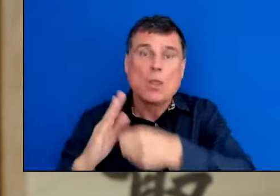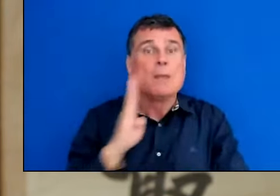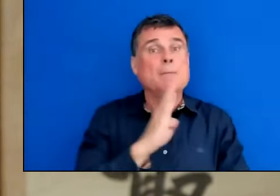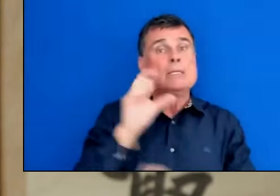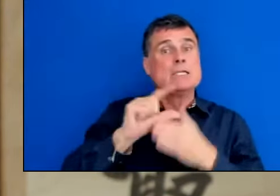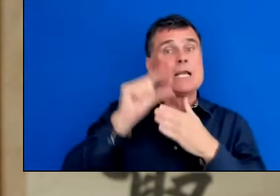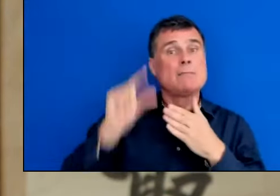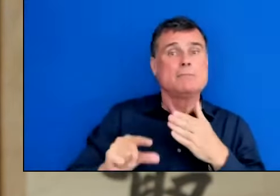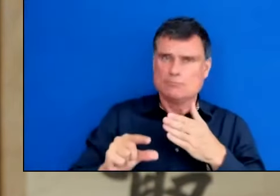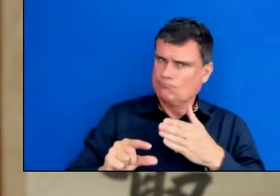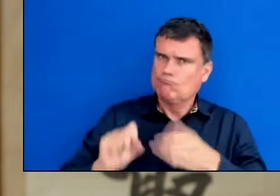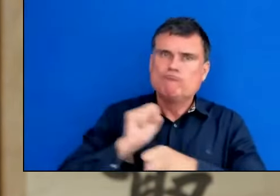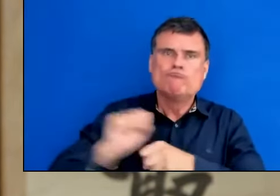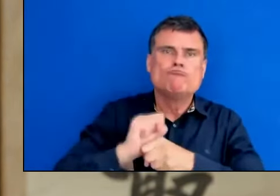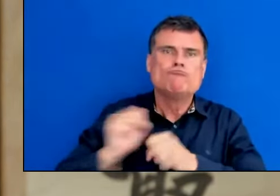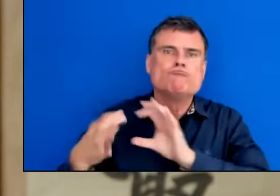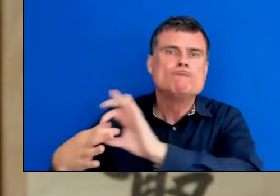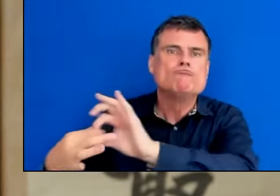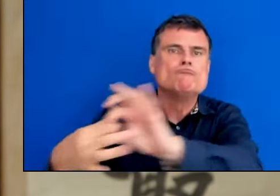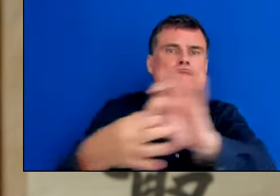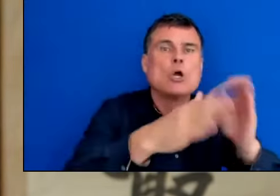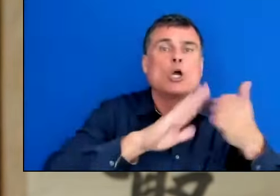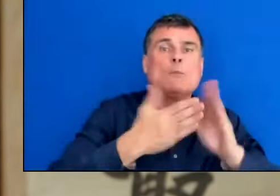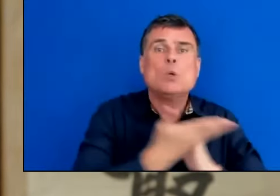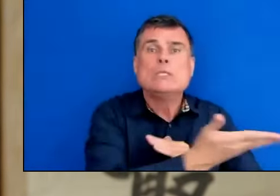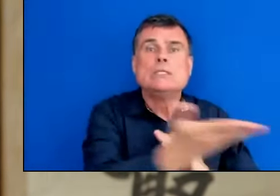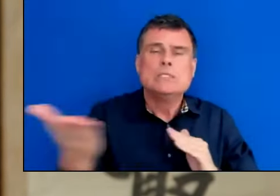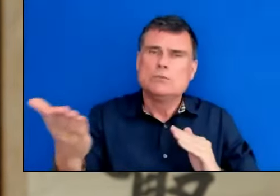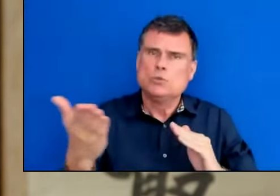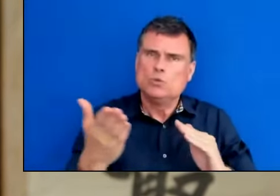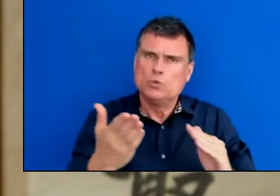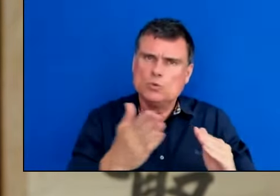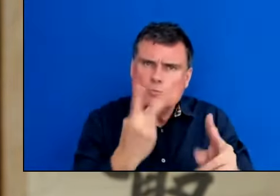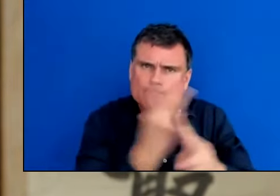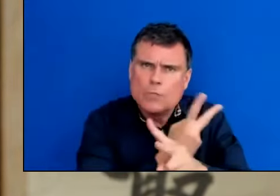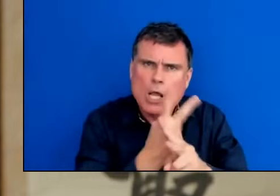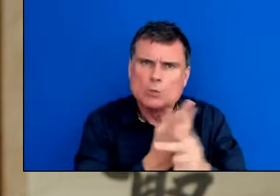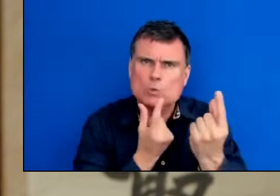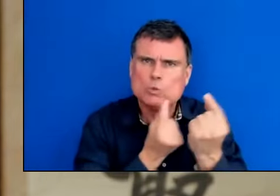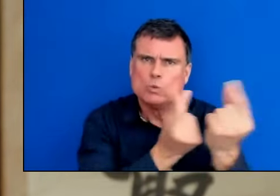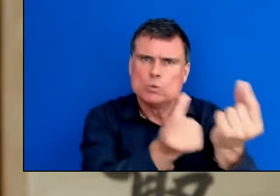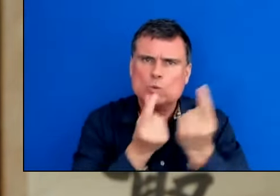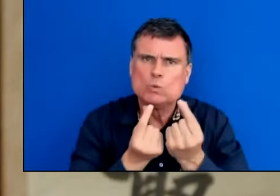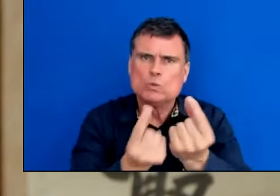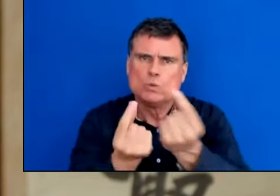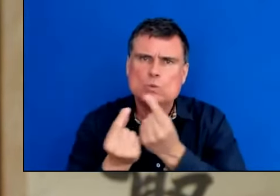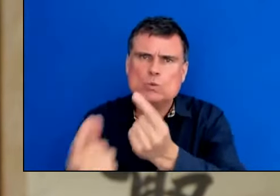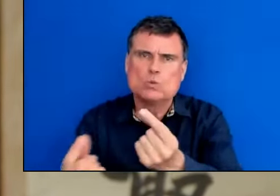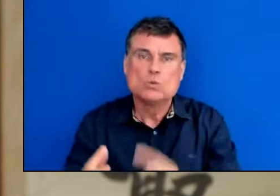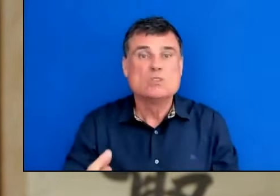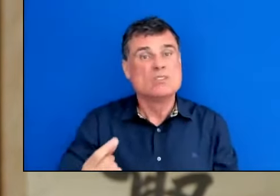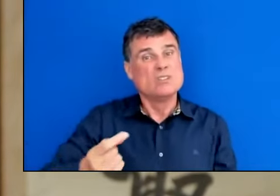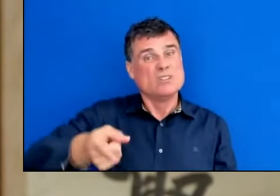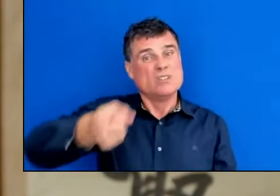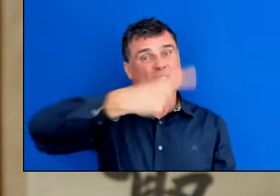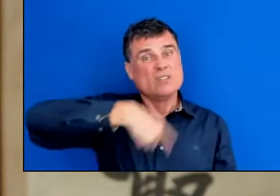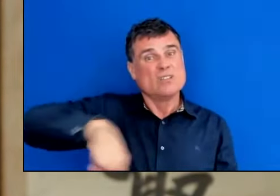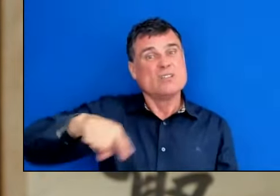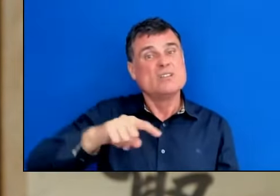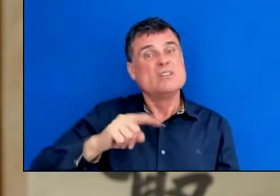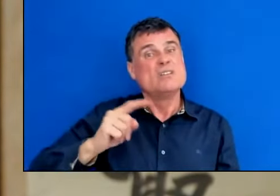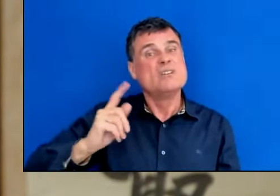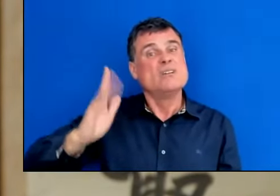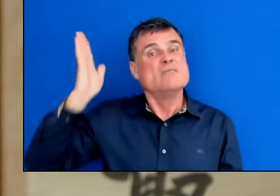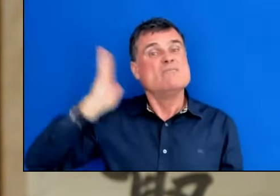government is working alongside communities to deliver meaningful and lasting changes to long-lasting colonial